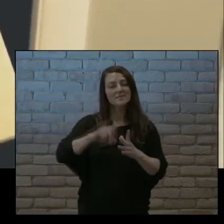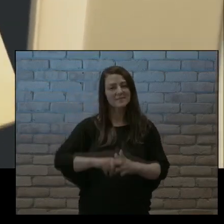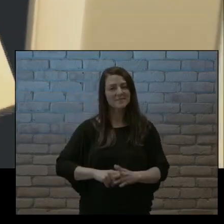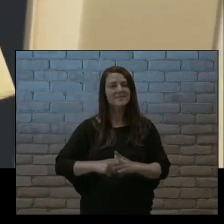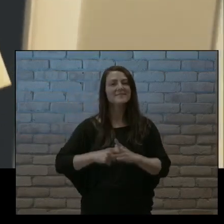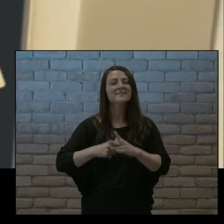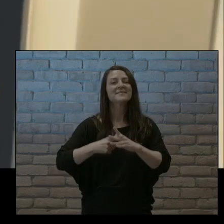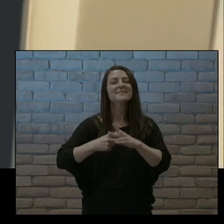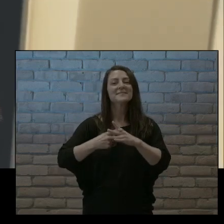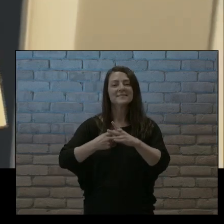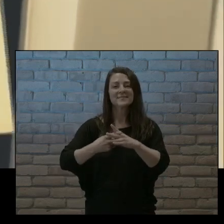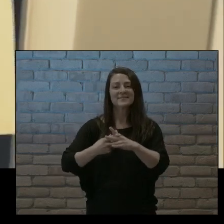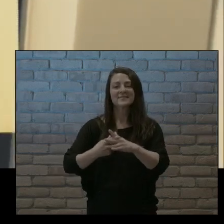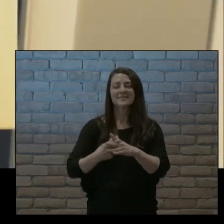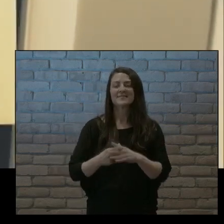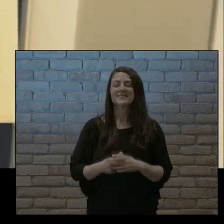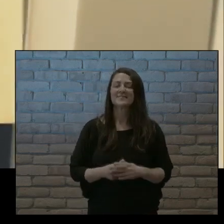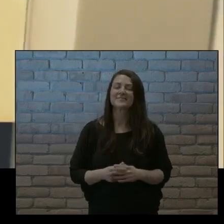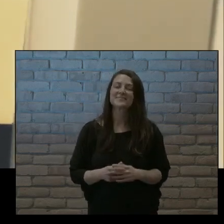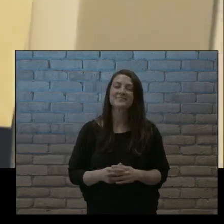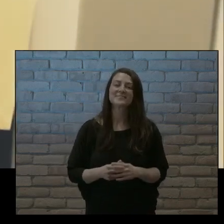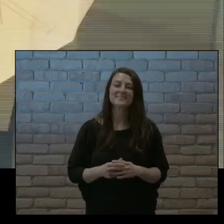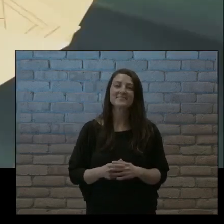grace begins.